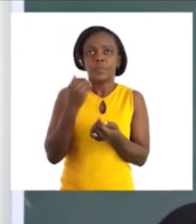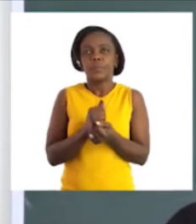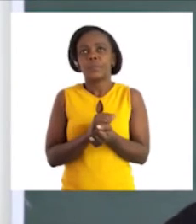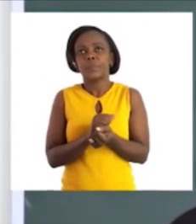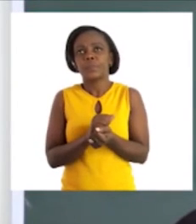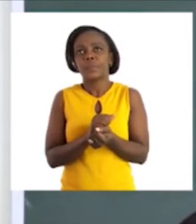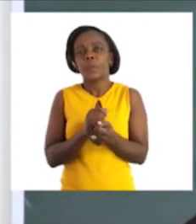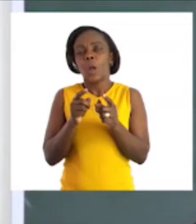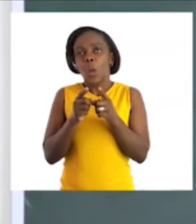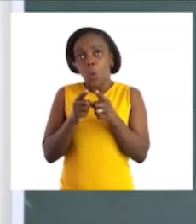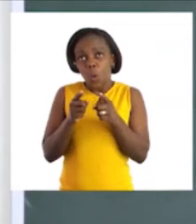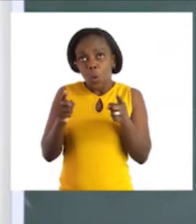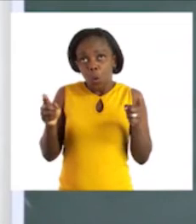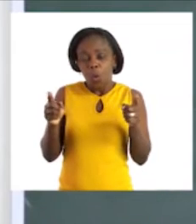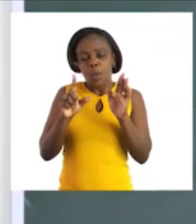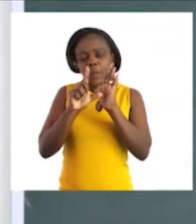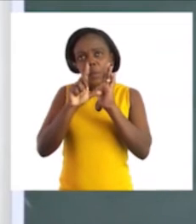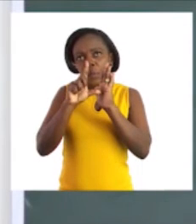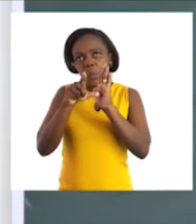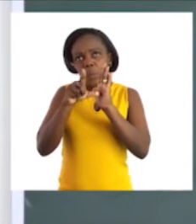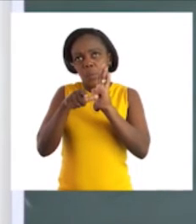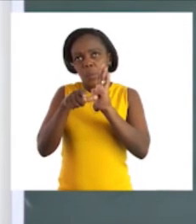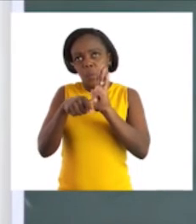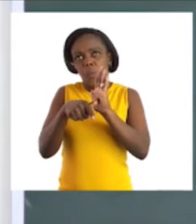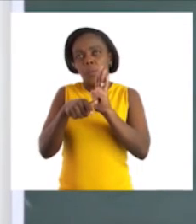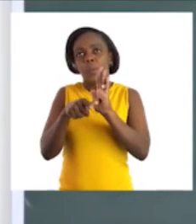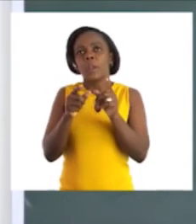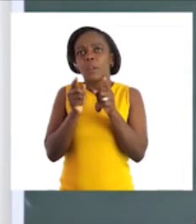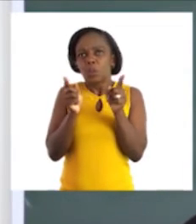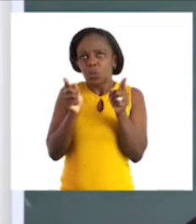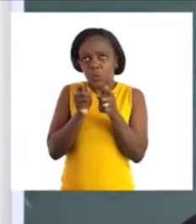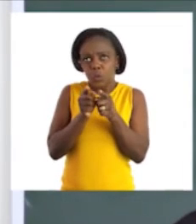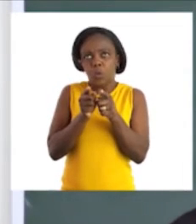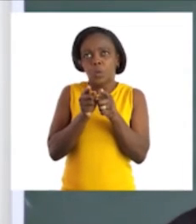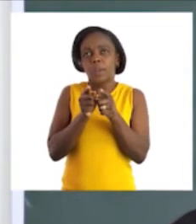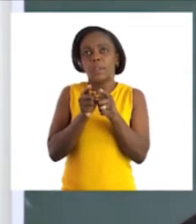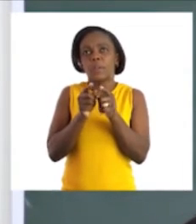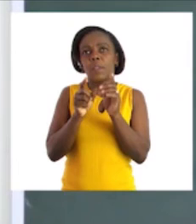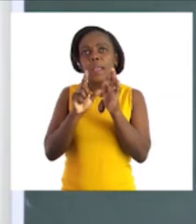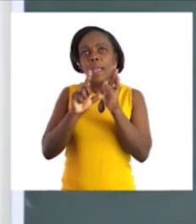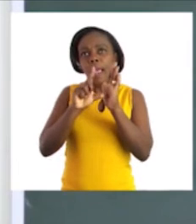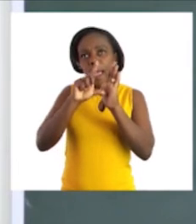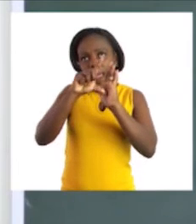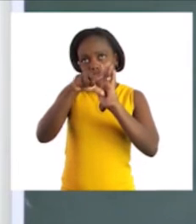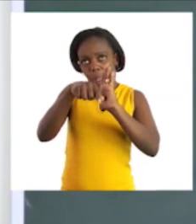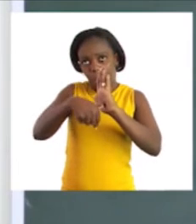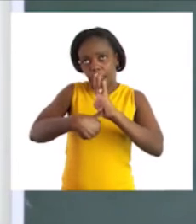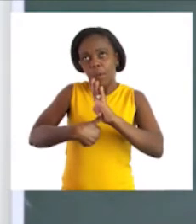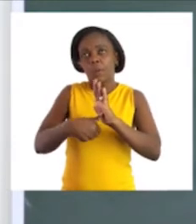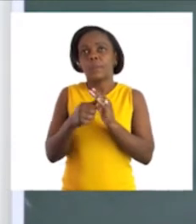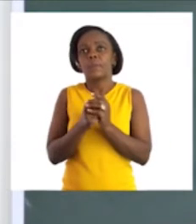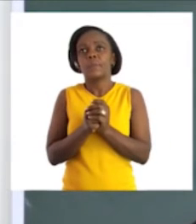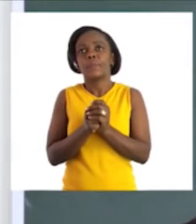the minutes and the short hand is for the hours. Now, In a clock, when you check